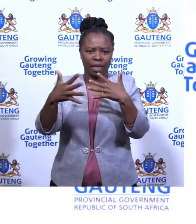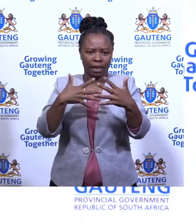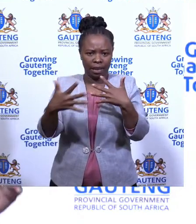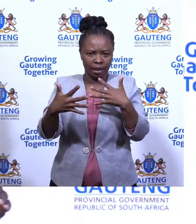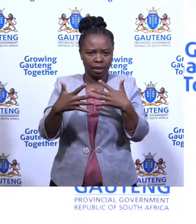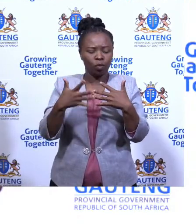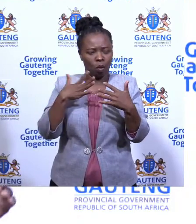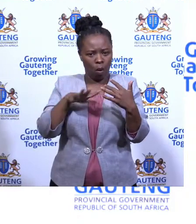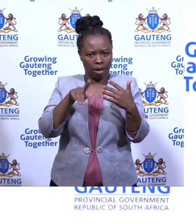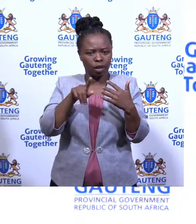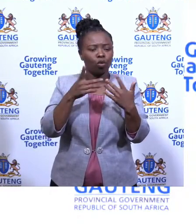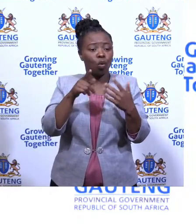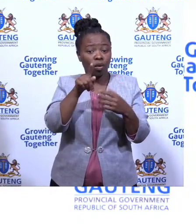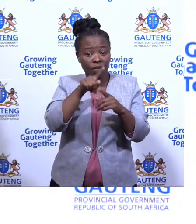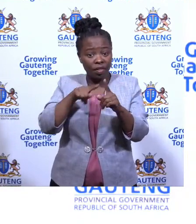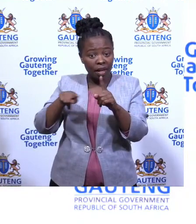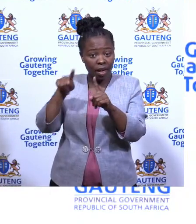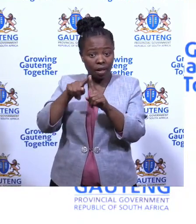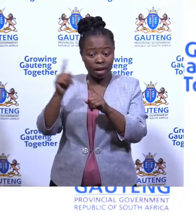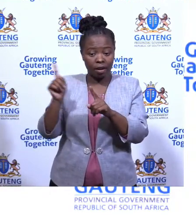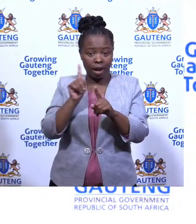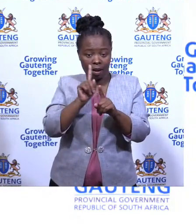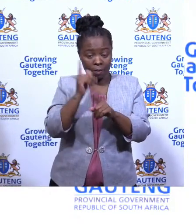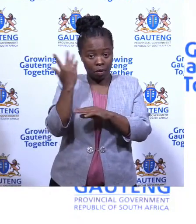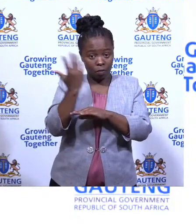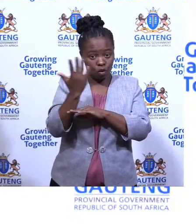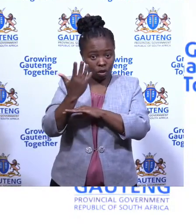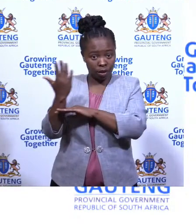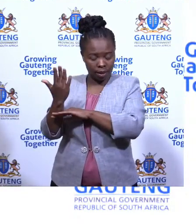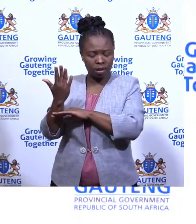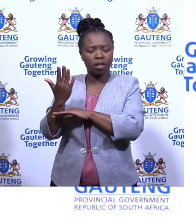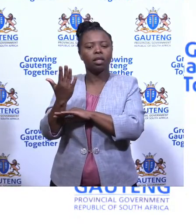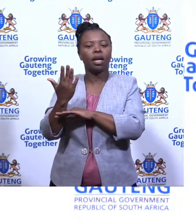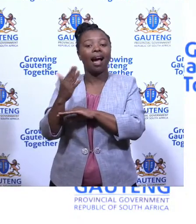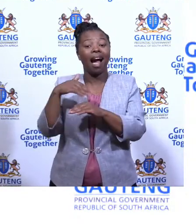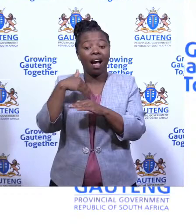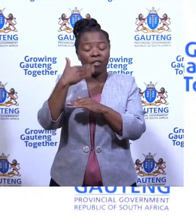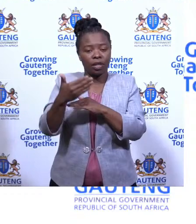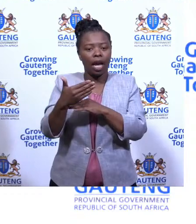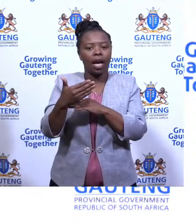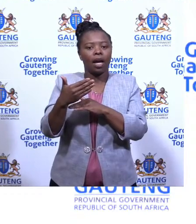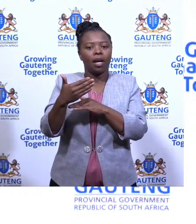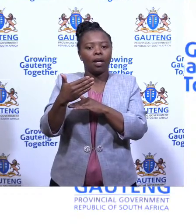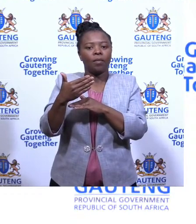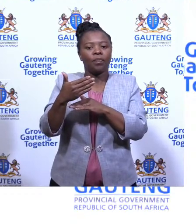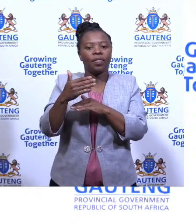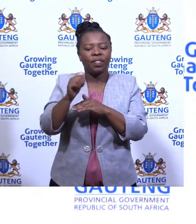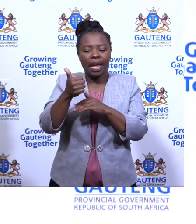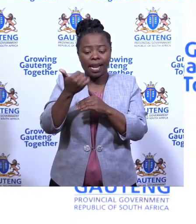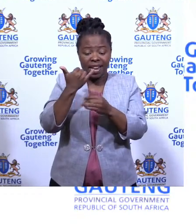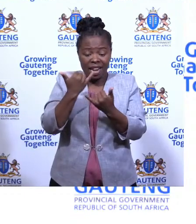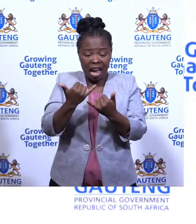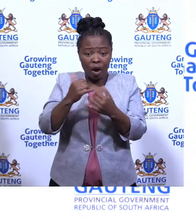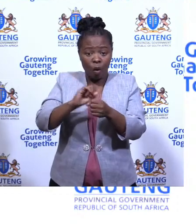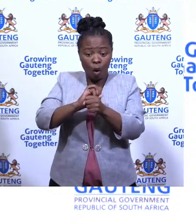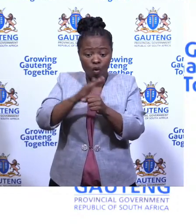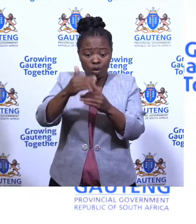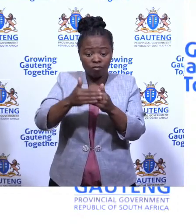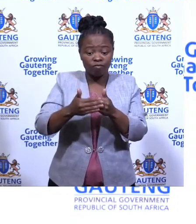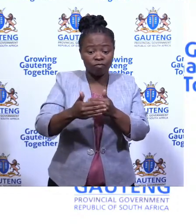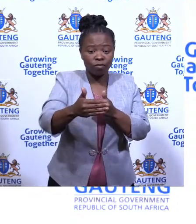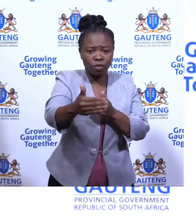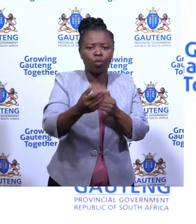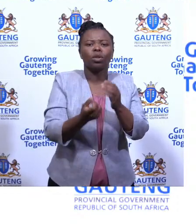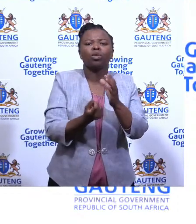the things they will present today, that the provincial government in this next phase of the pandemic will be